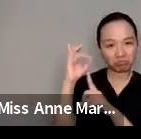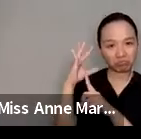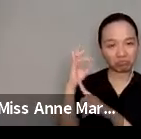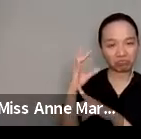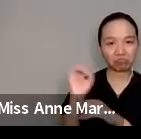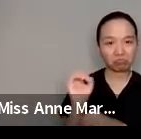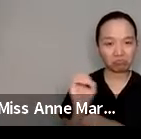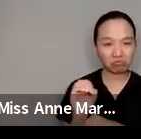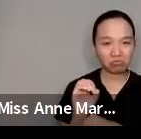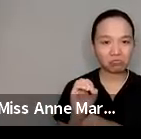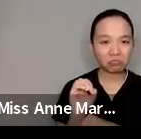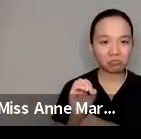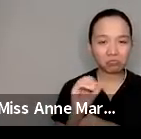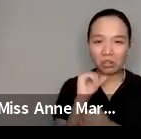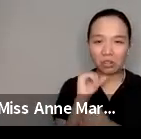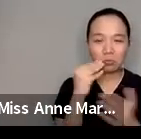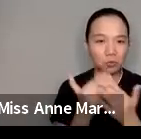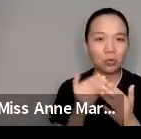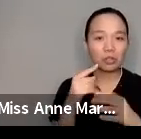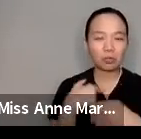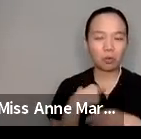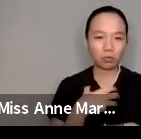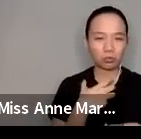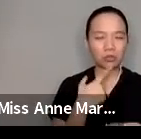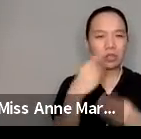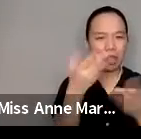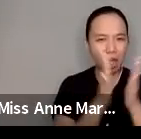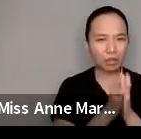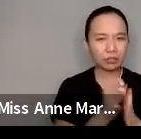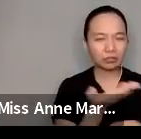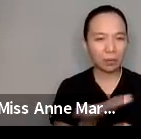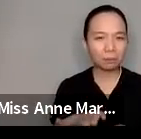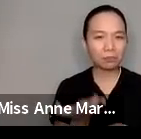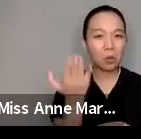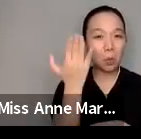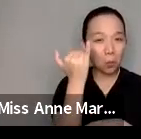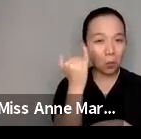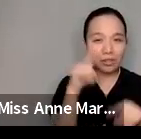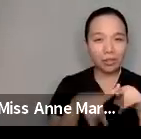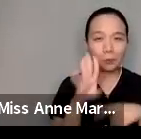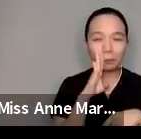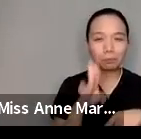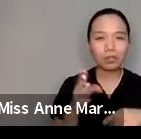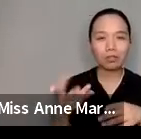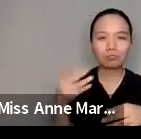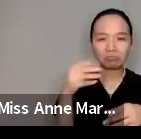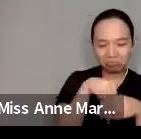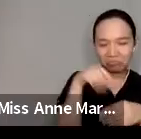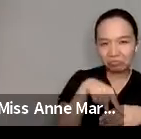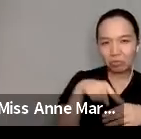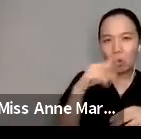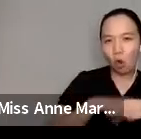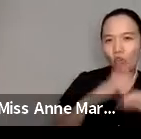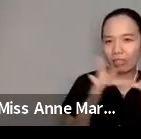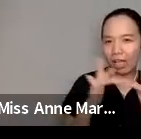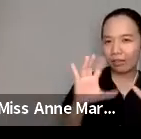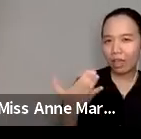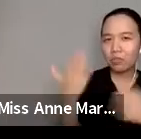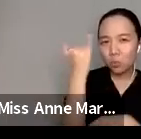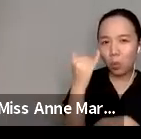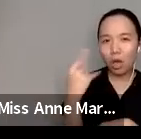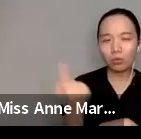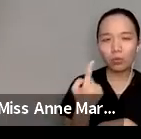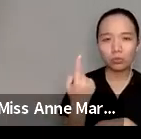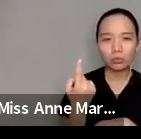I also complained to them. I asked them, why can't you be active in my online class? Why do you often skip